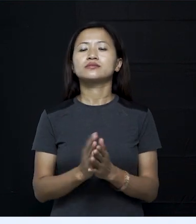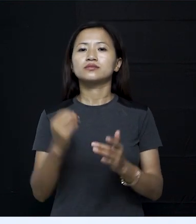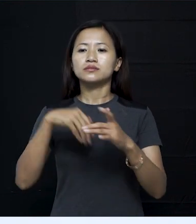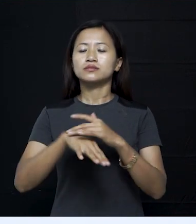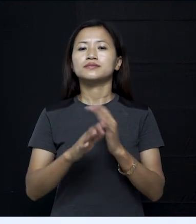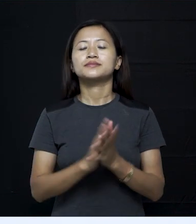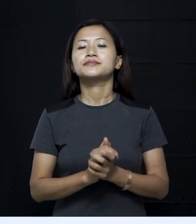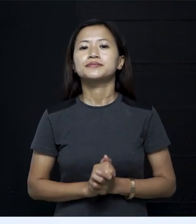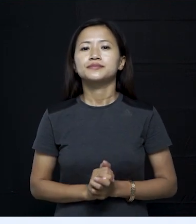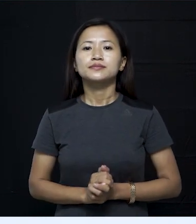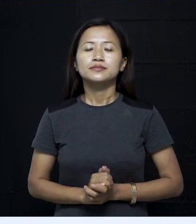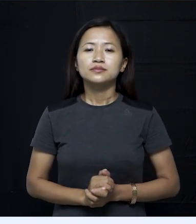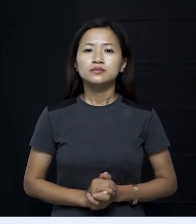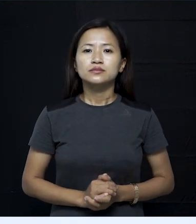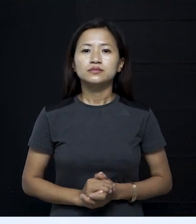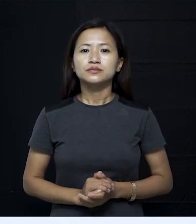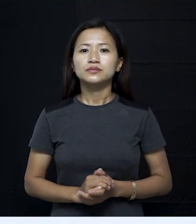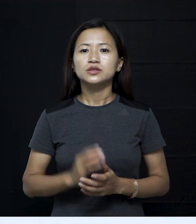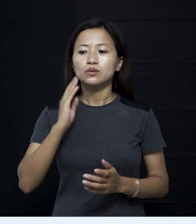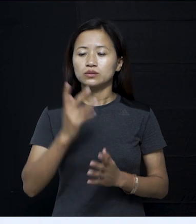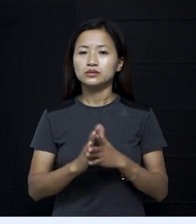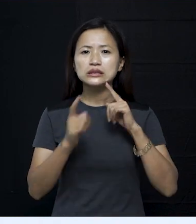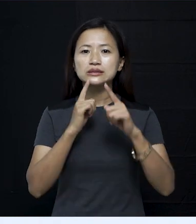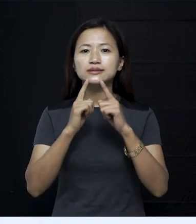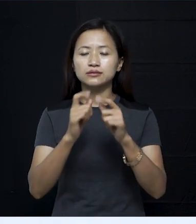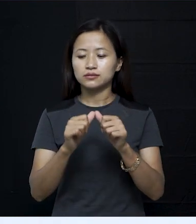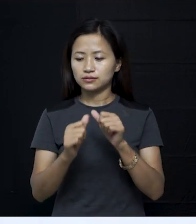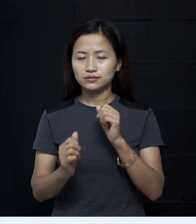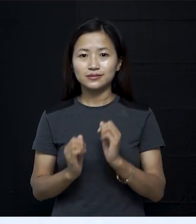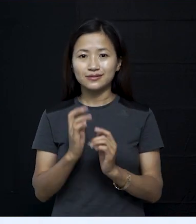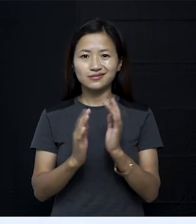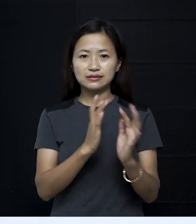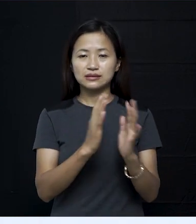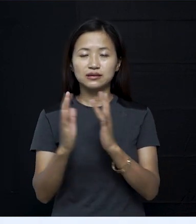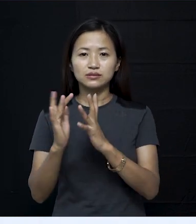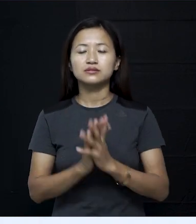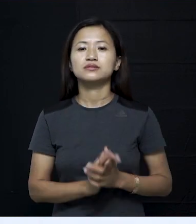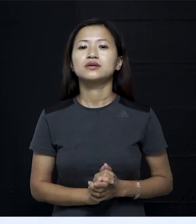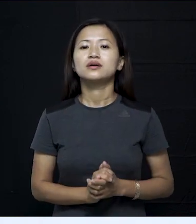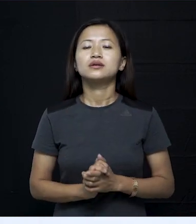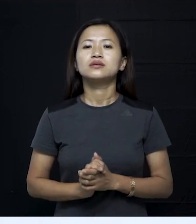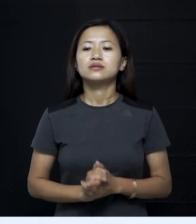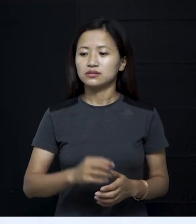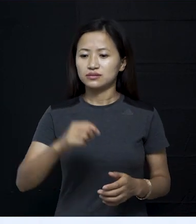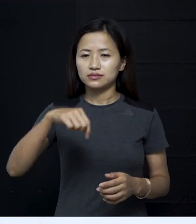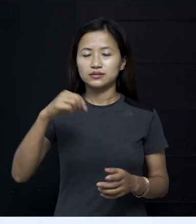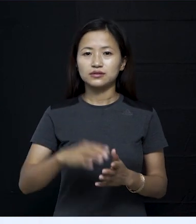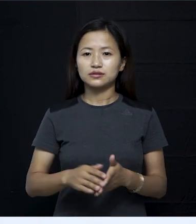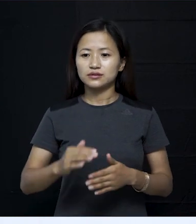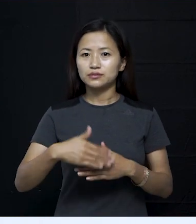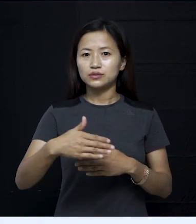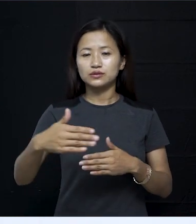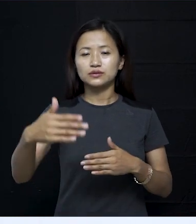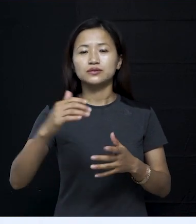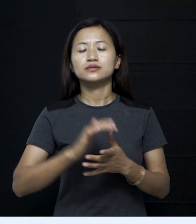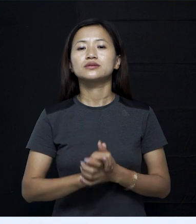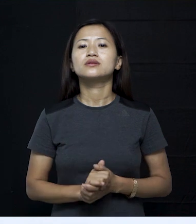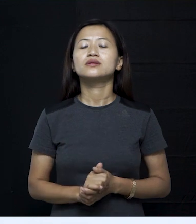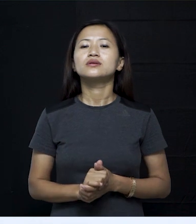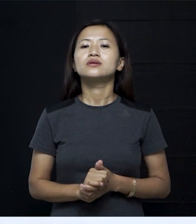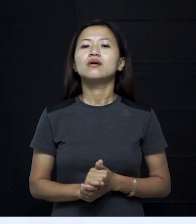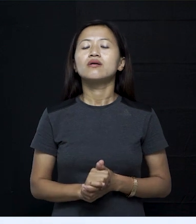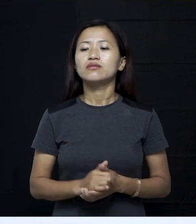go into it, okay? Now, when we talk about agriculture, okay, agriculture, this is the process. Agriculture is